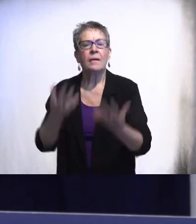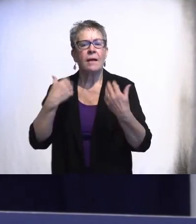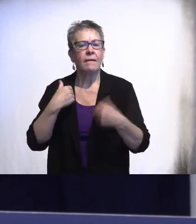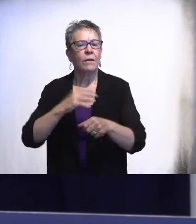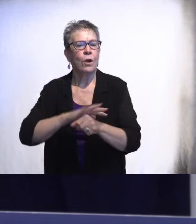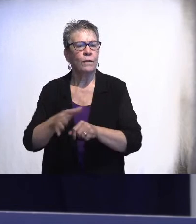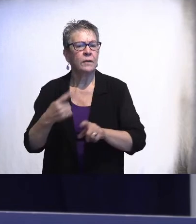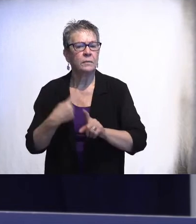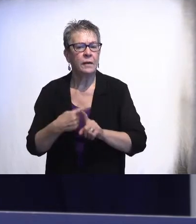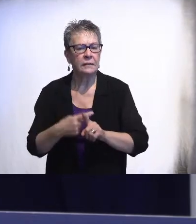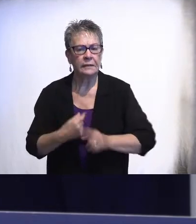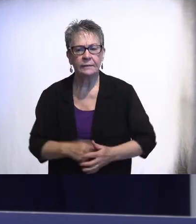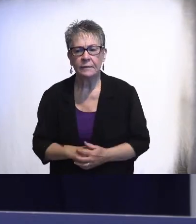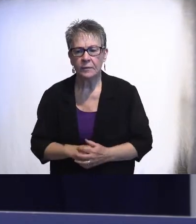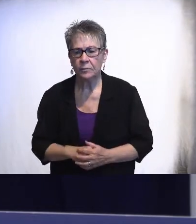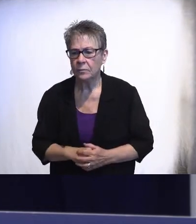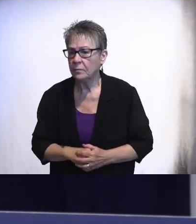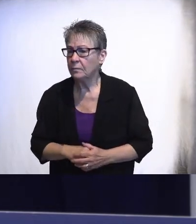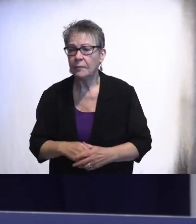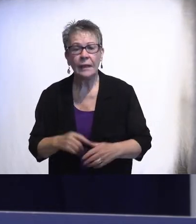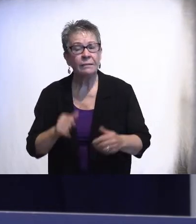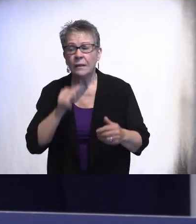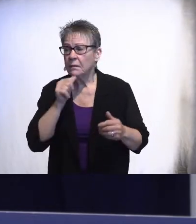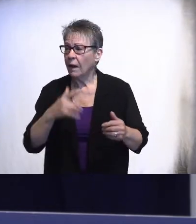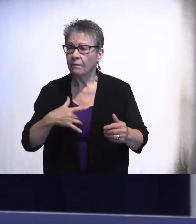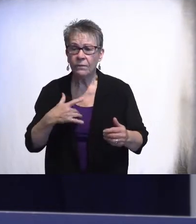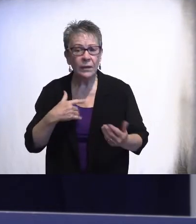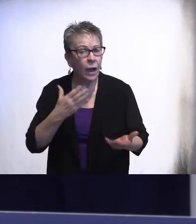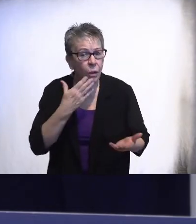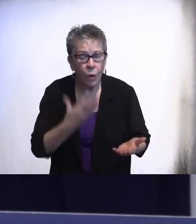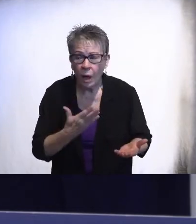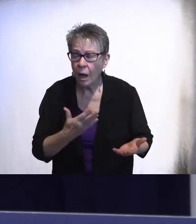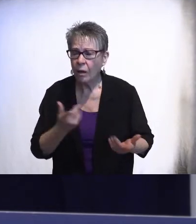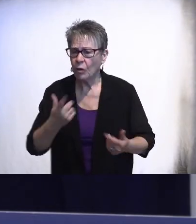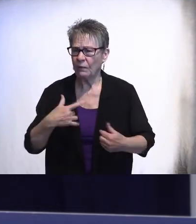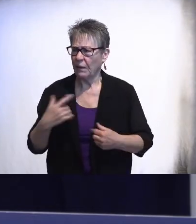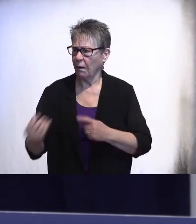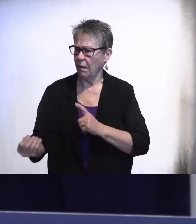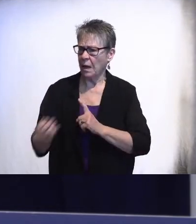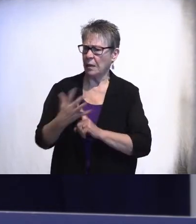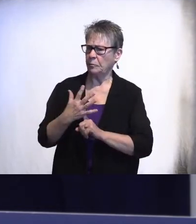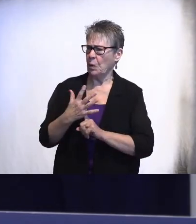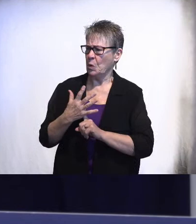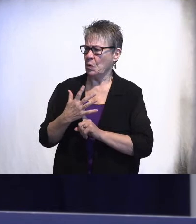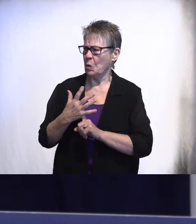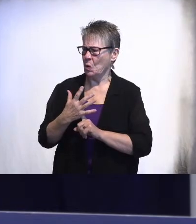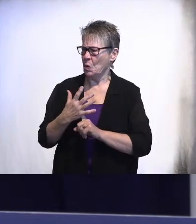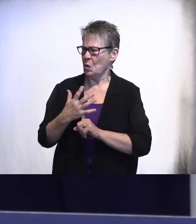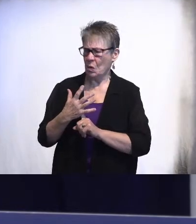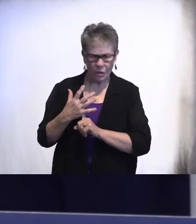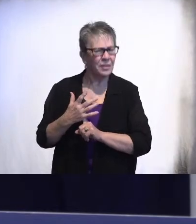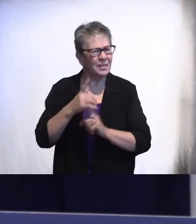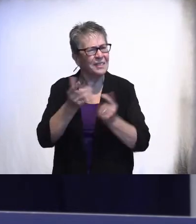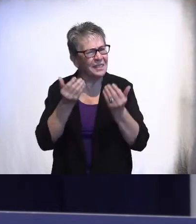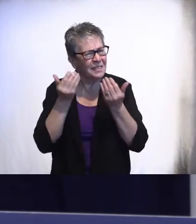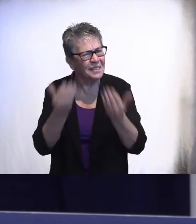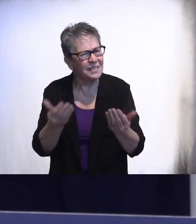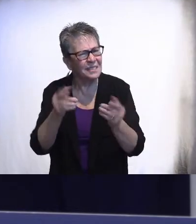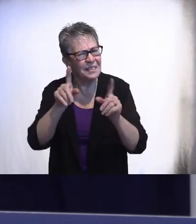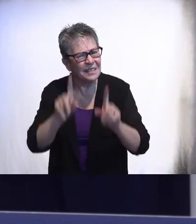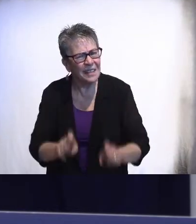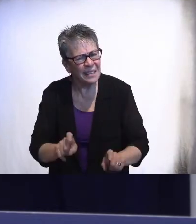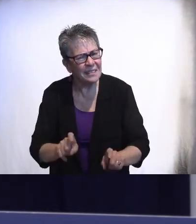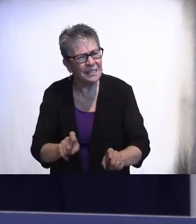been exposed to someone with COVID is a responsible thing to do, as is reporting your positive self-test results to a